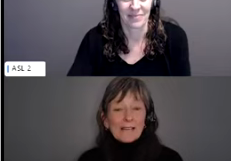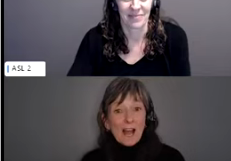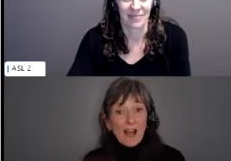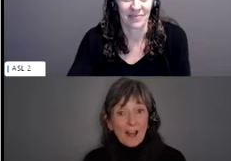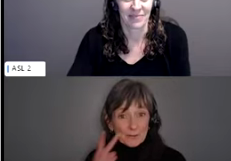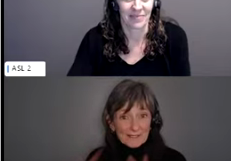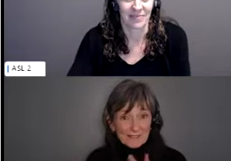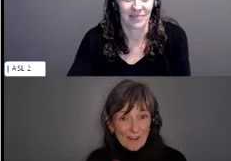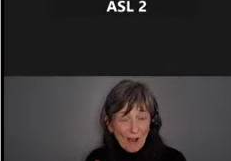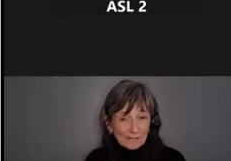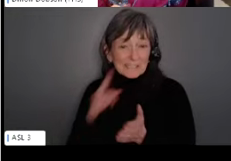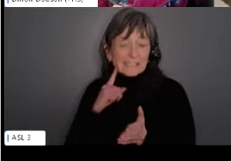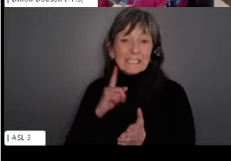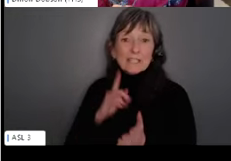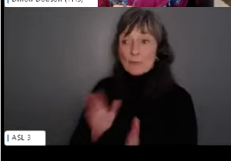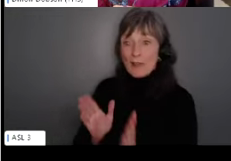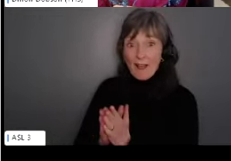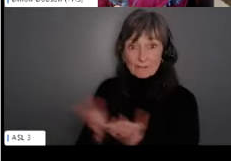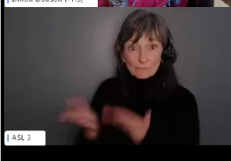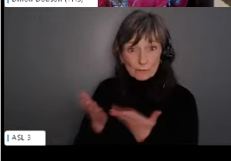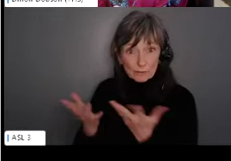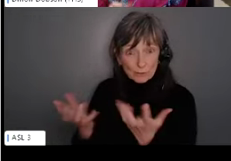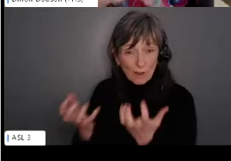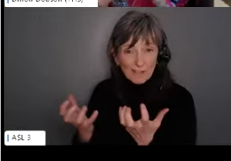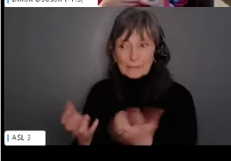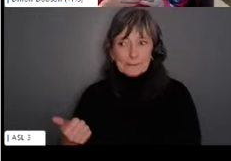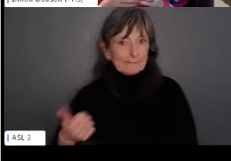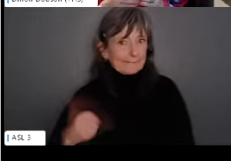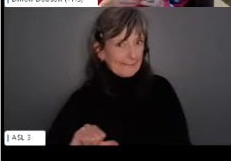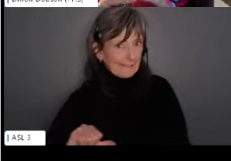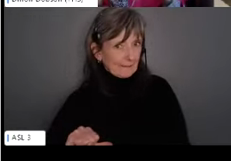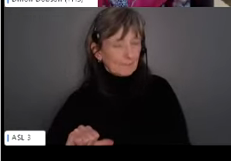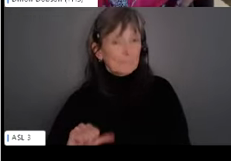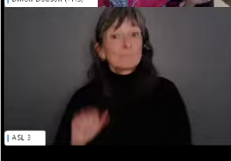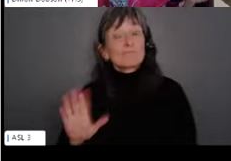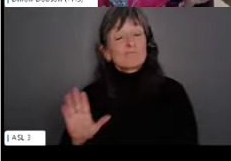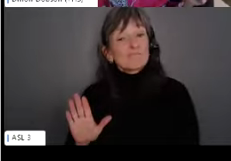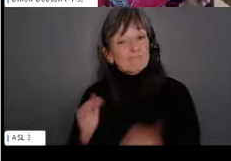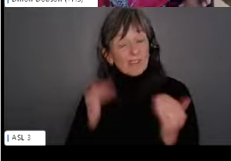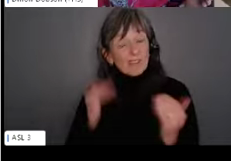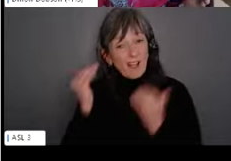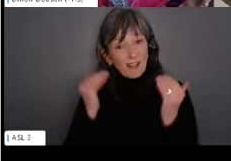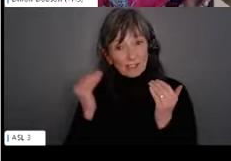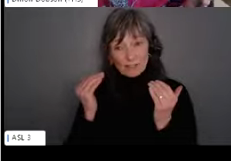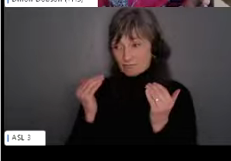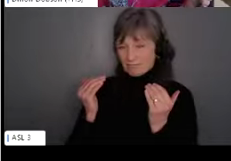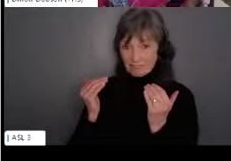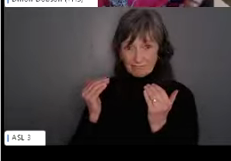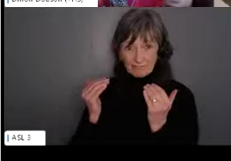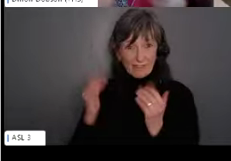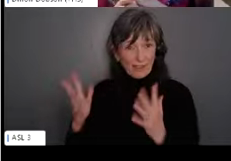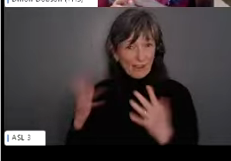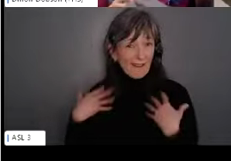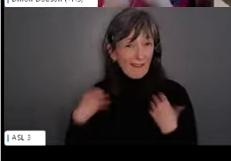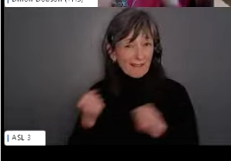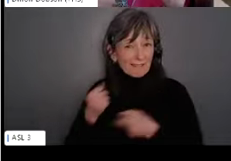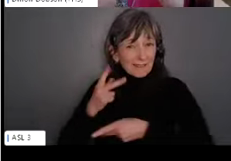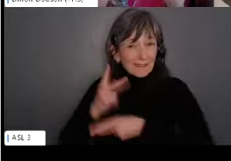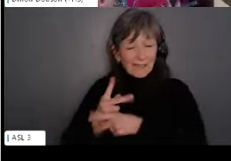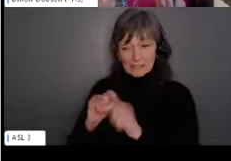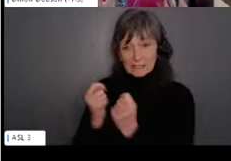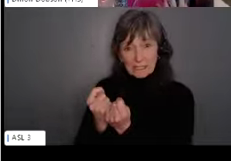this is when adults might have the right care providers on their healthcare team. However,